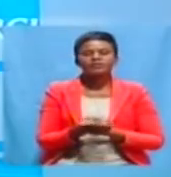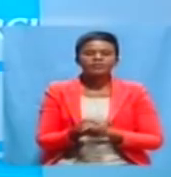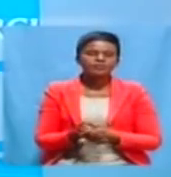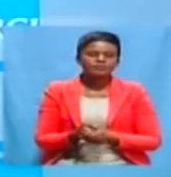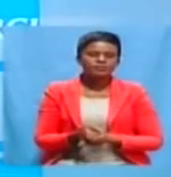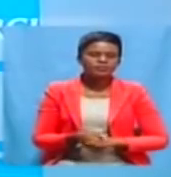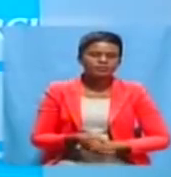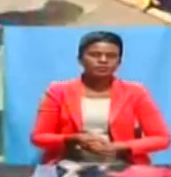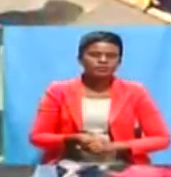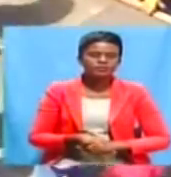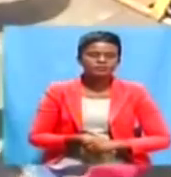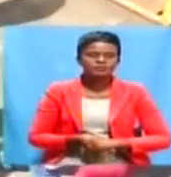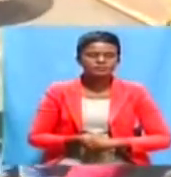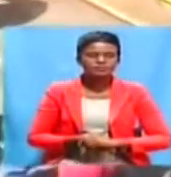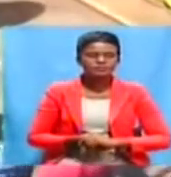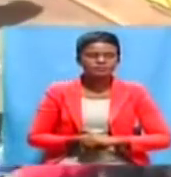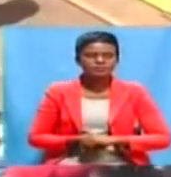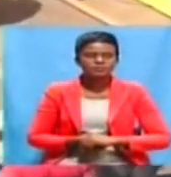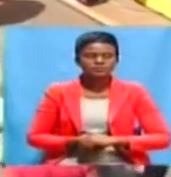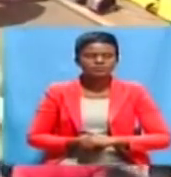the following report.